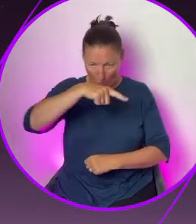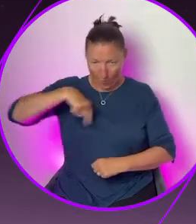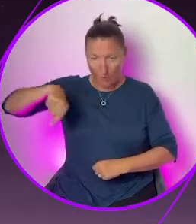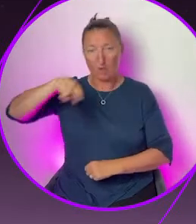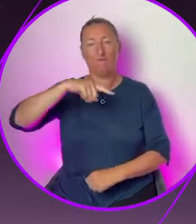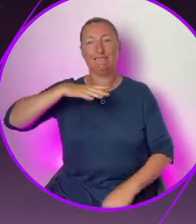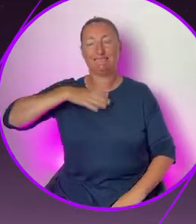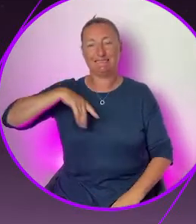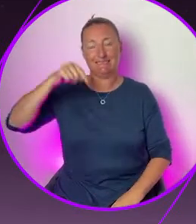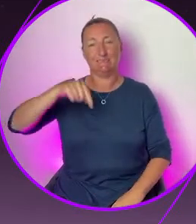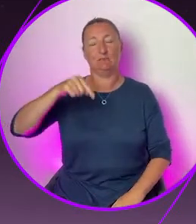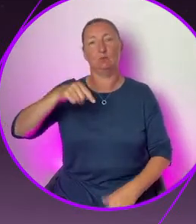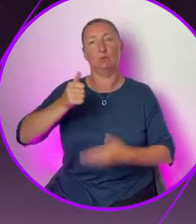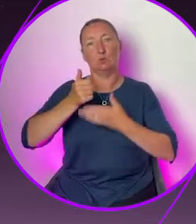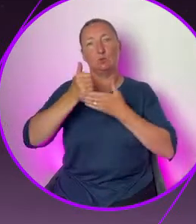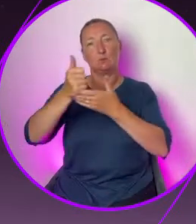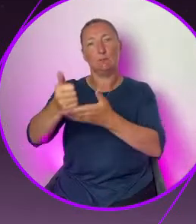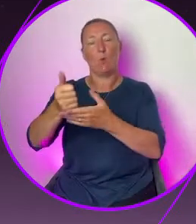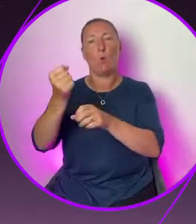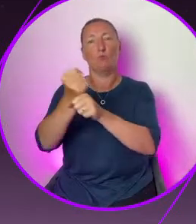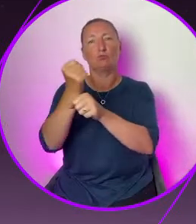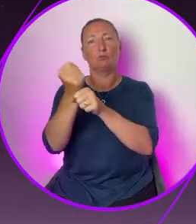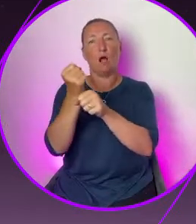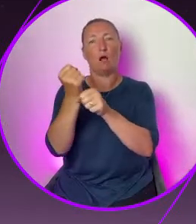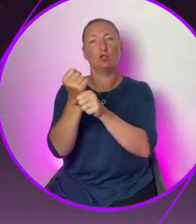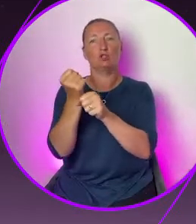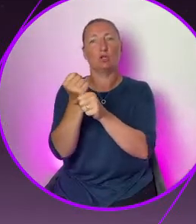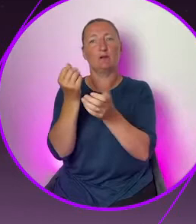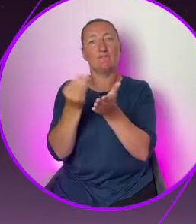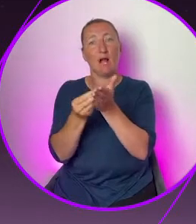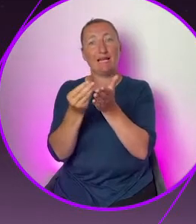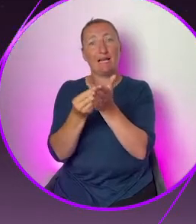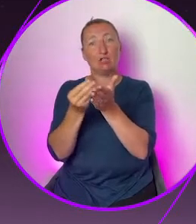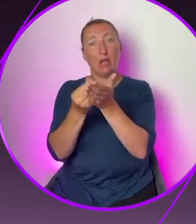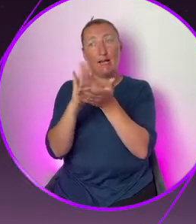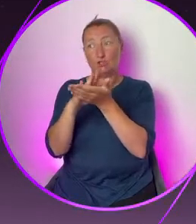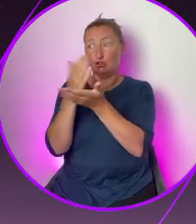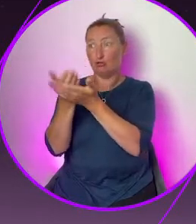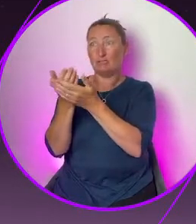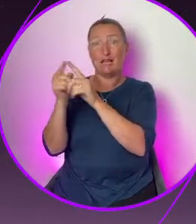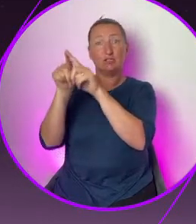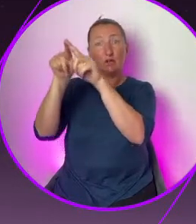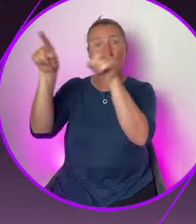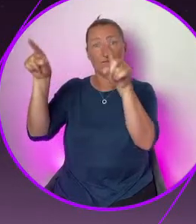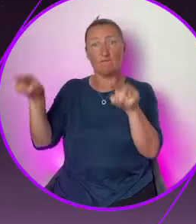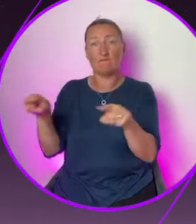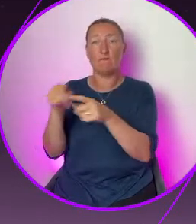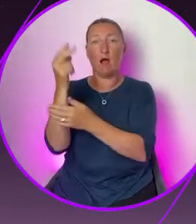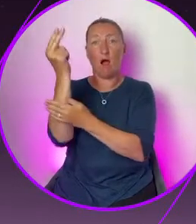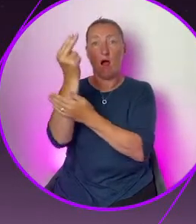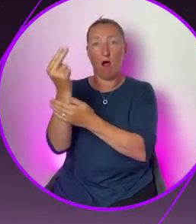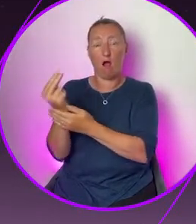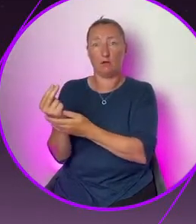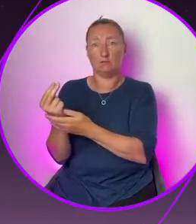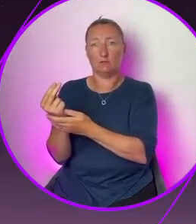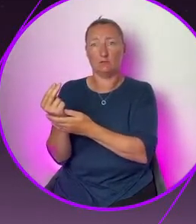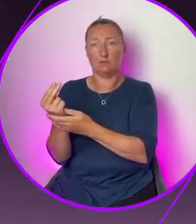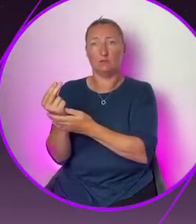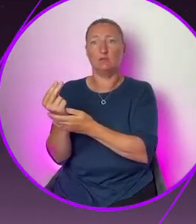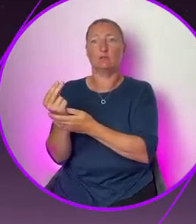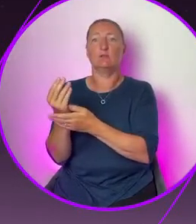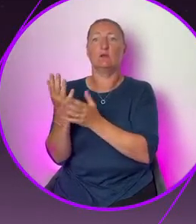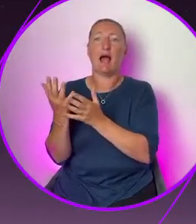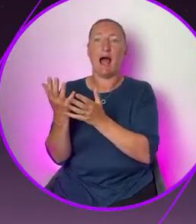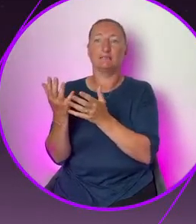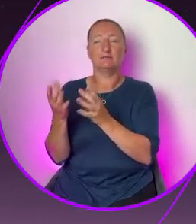support the production, dissemination, management, and financialization of art that engages with advanced technologies and touches on